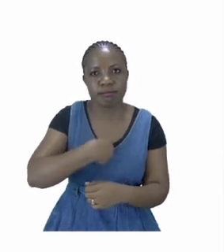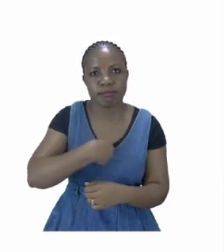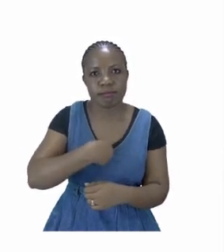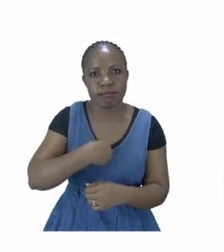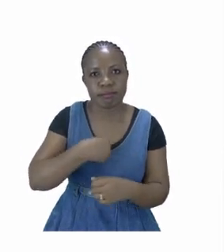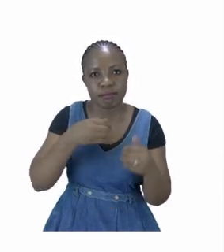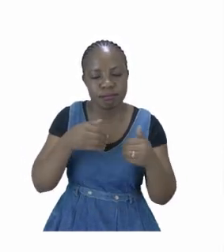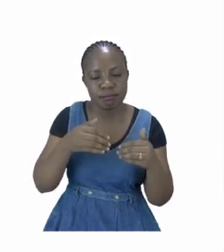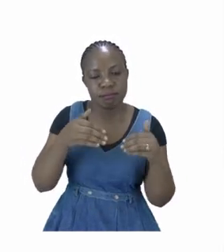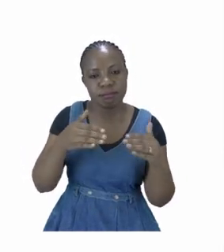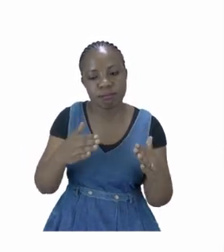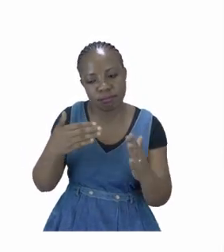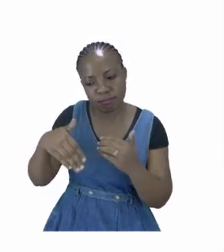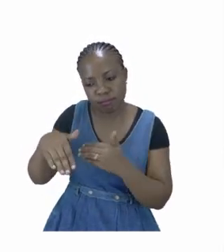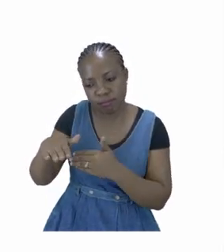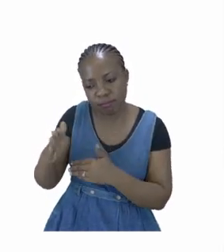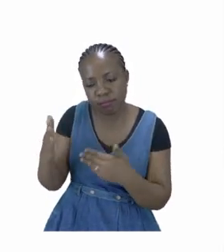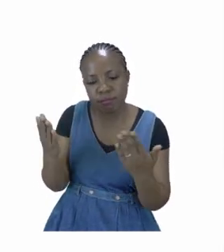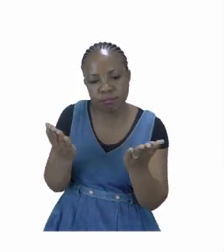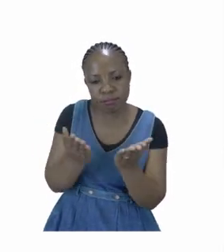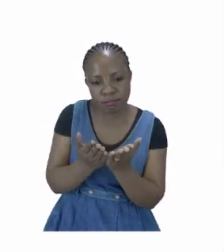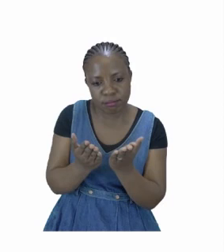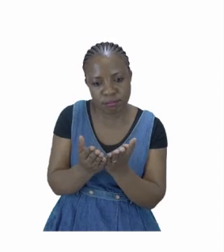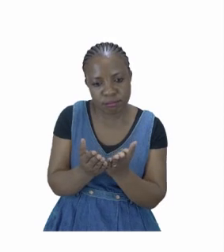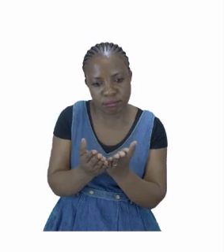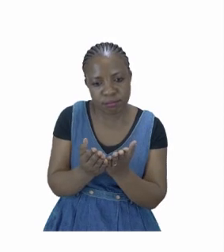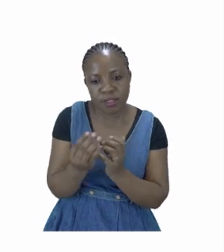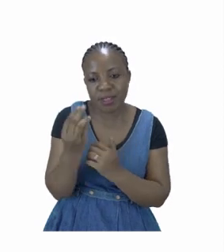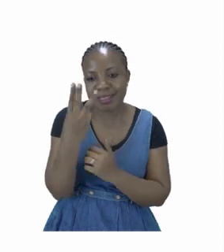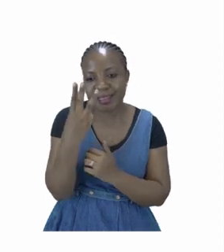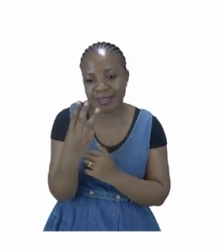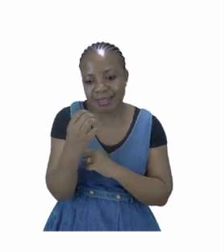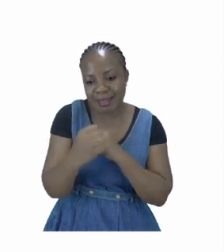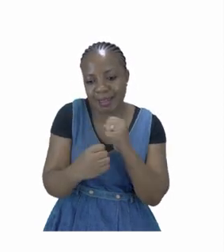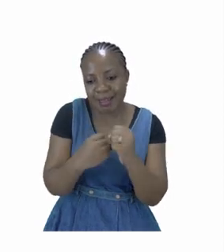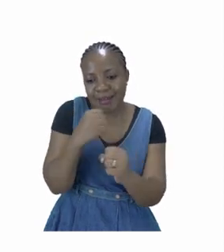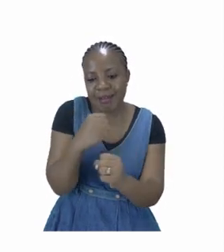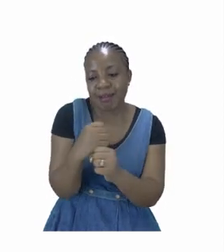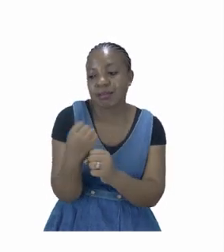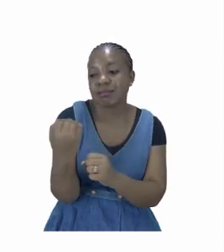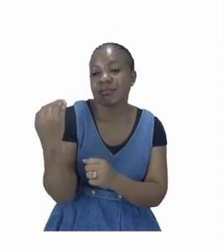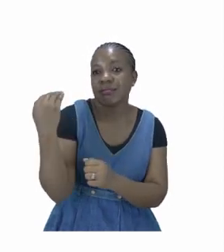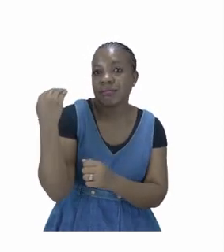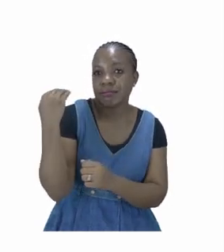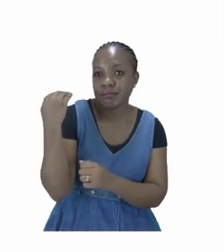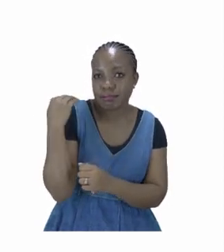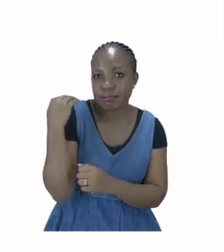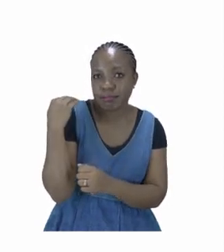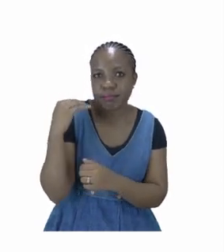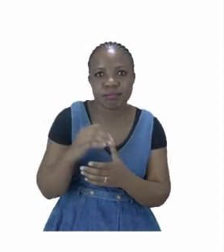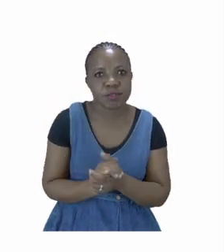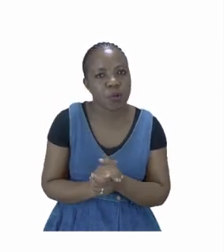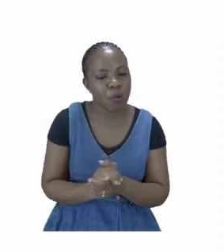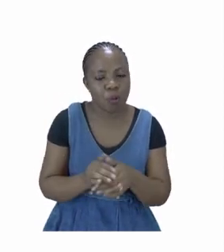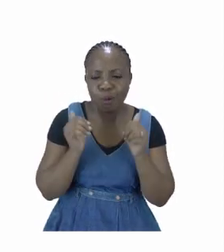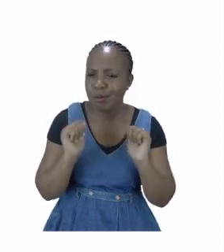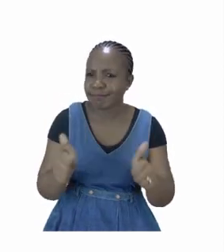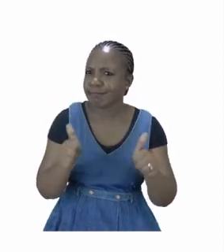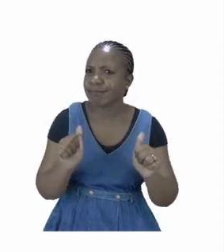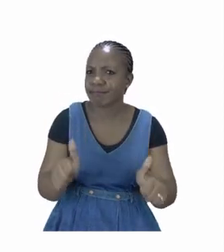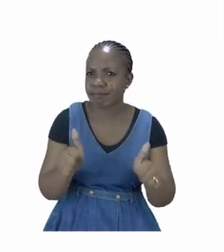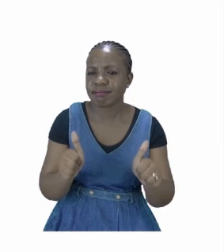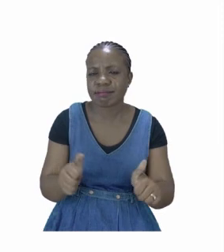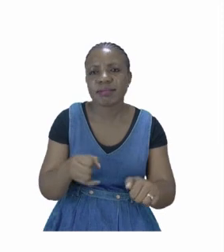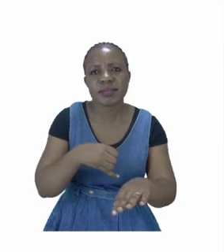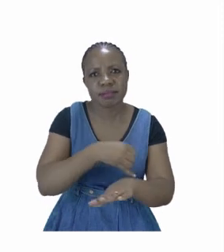I began going to school 3 years ago. It's a great place.